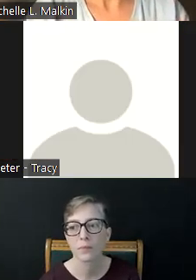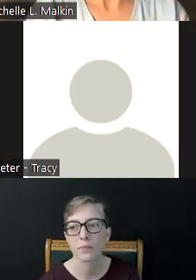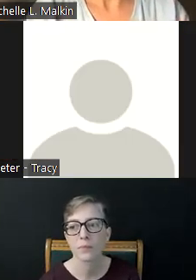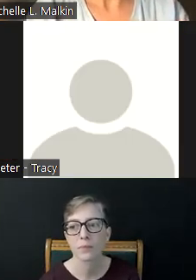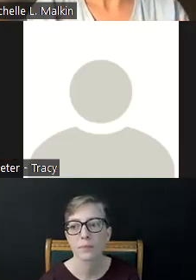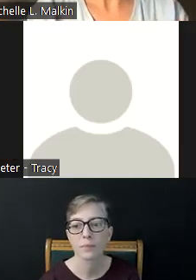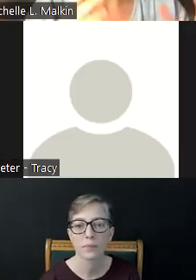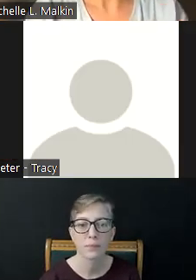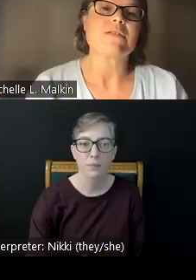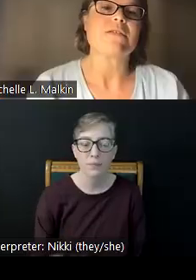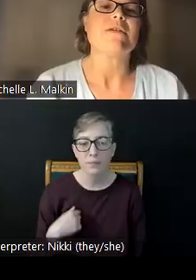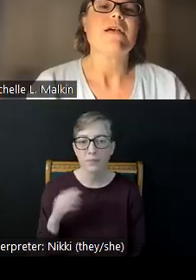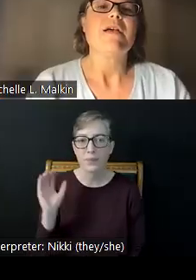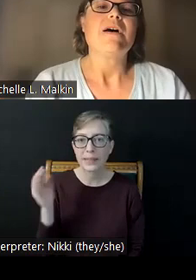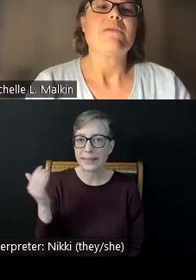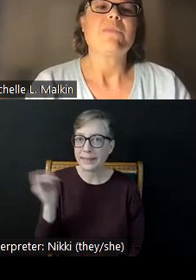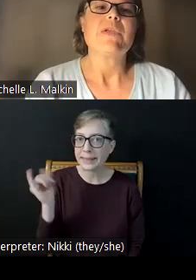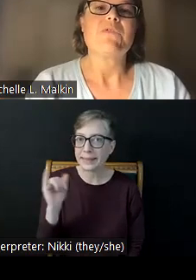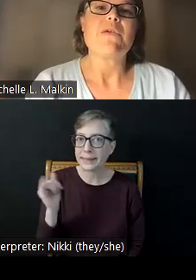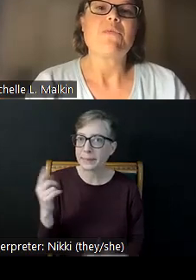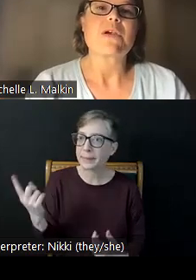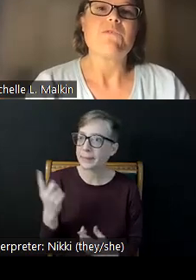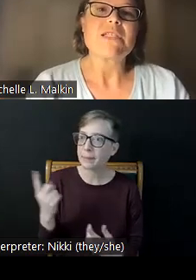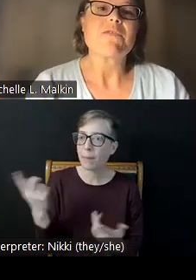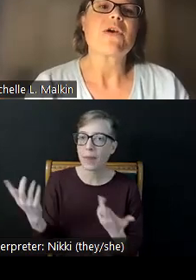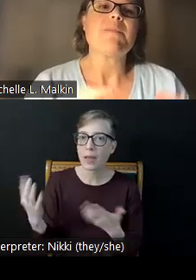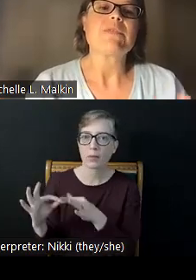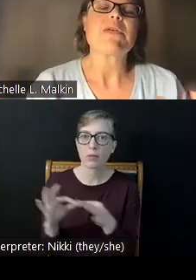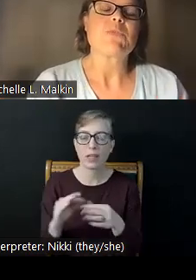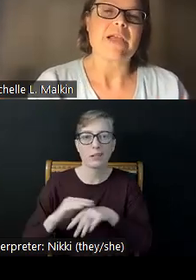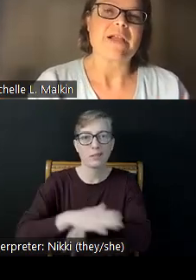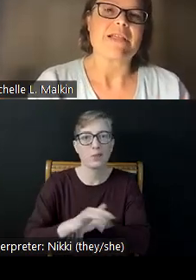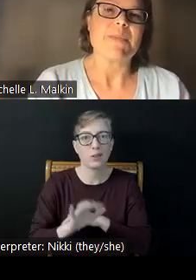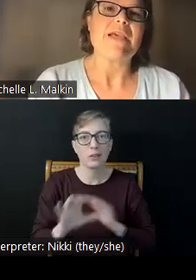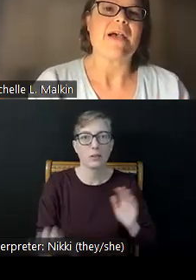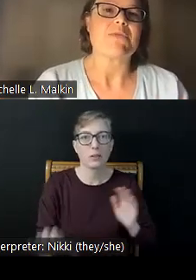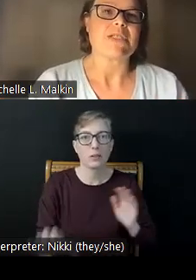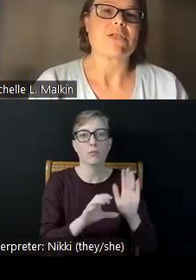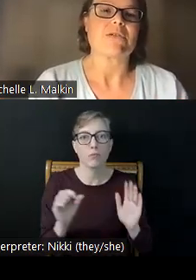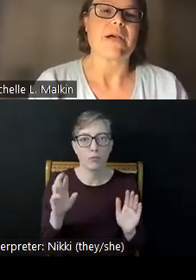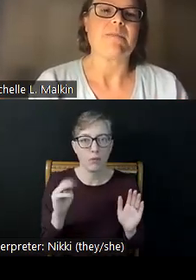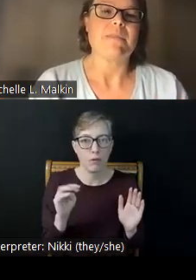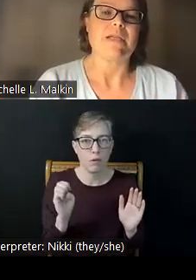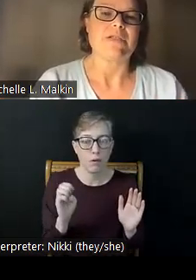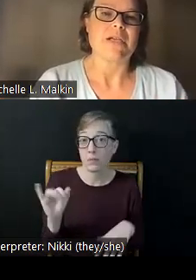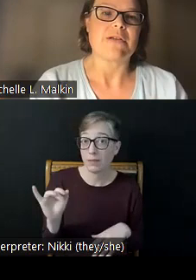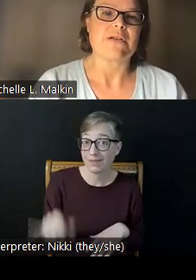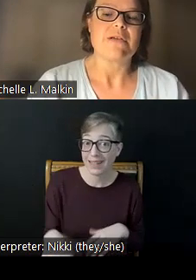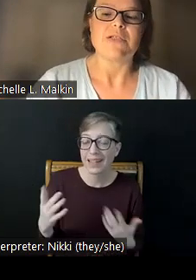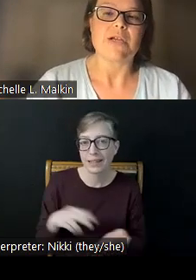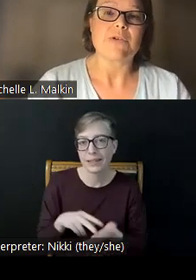to these crimes. And also, if they were convicted of a crime, it was much more likely to be an acquisitional crime